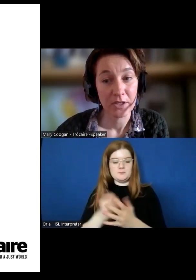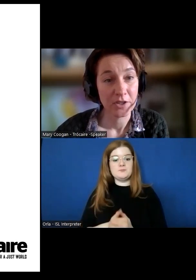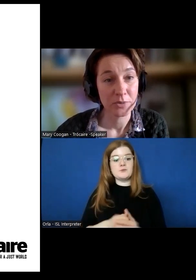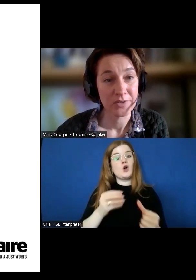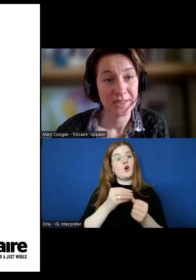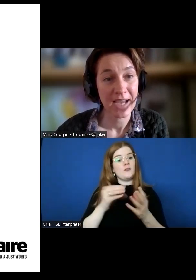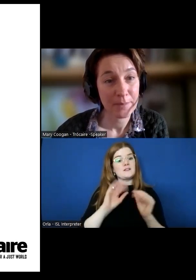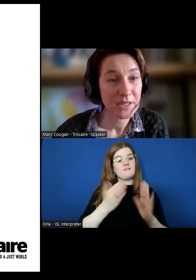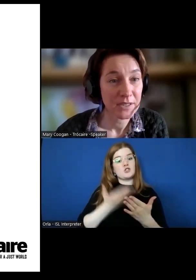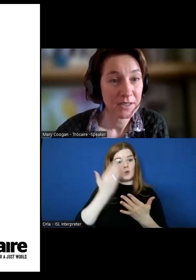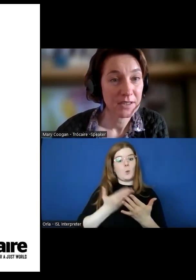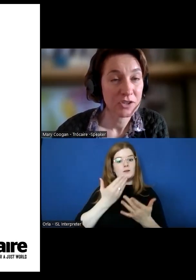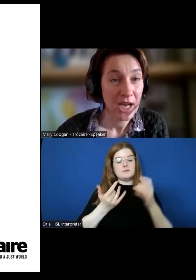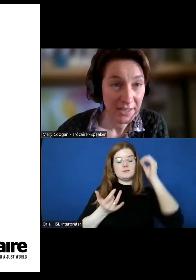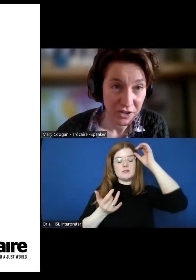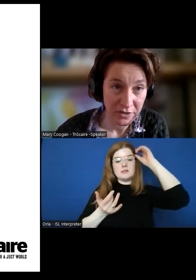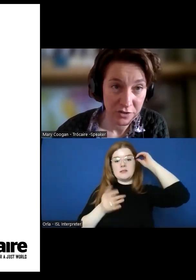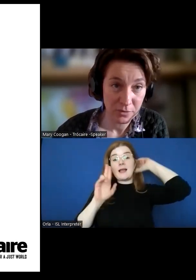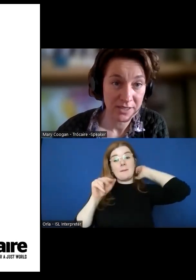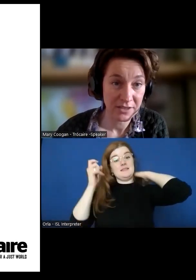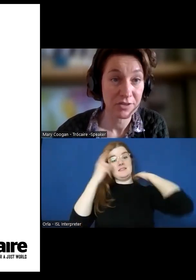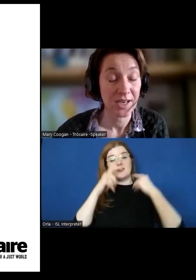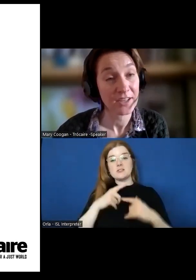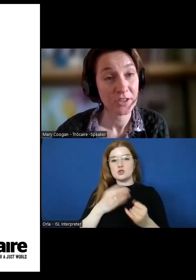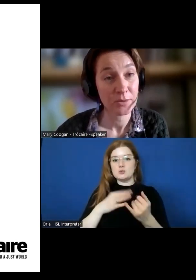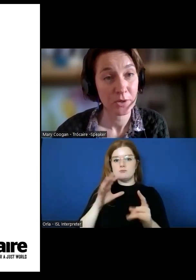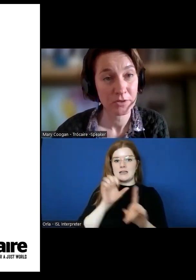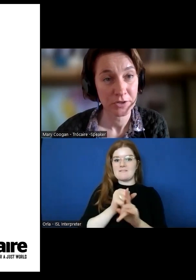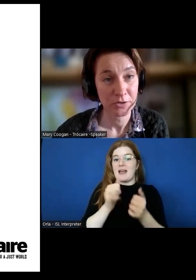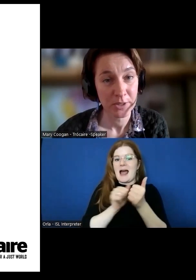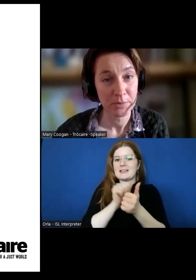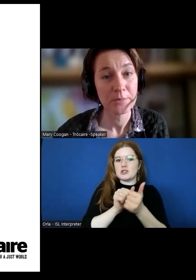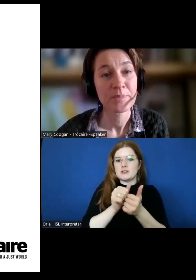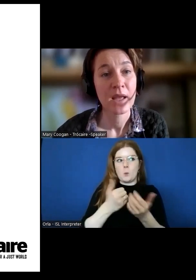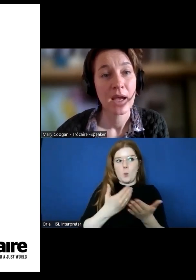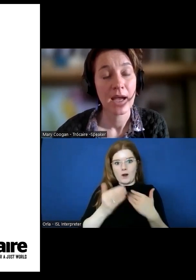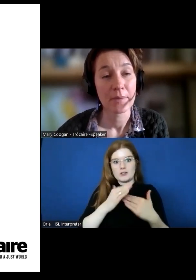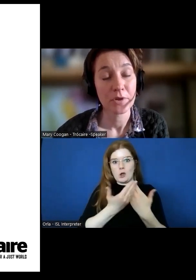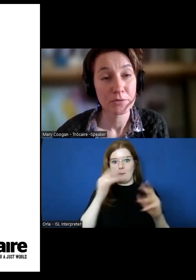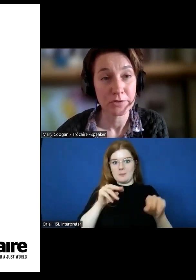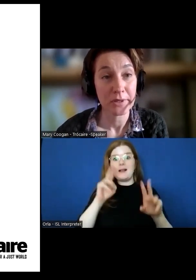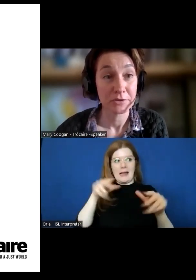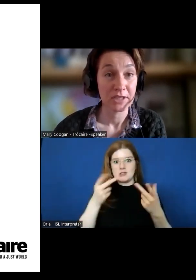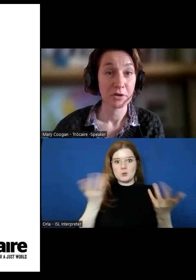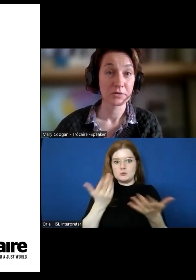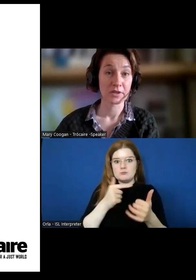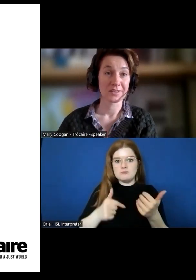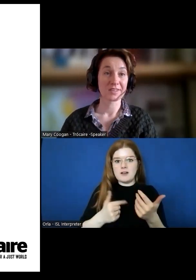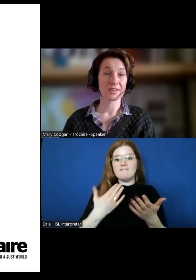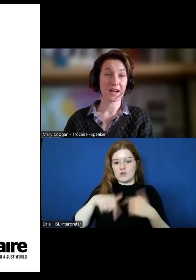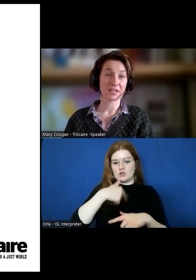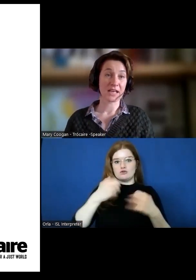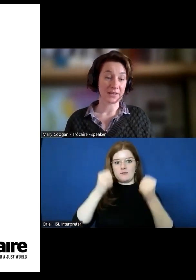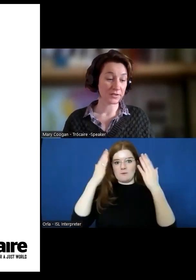lessons that we learned was it can be challenging to identify an action component for young people. So for us, that was really focusing